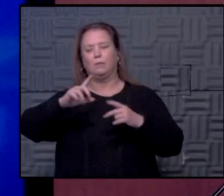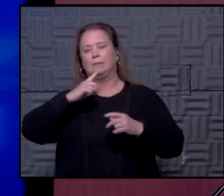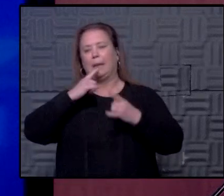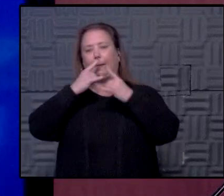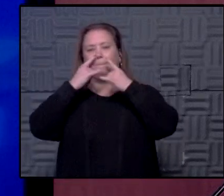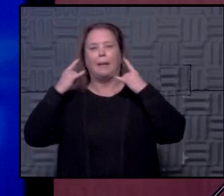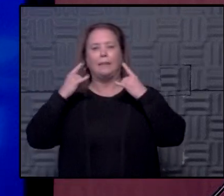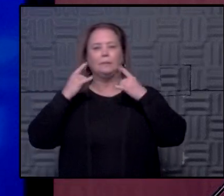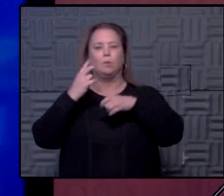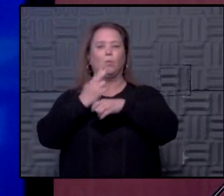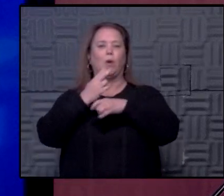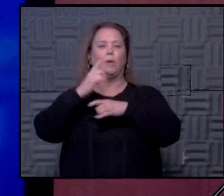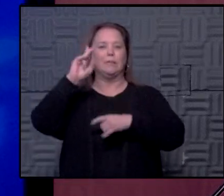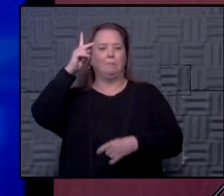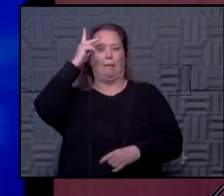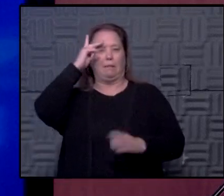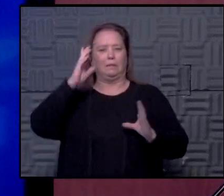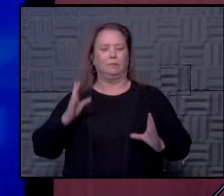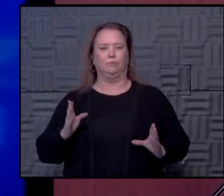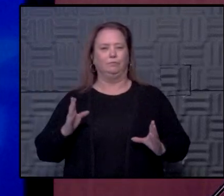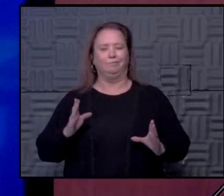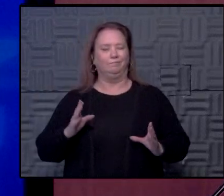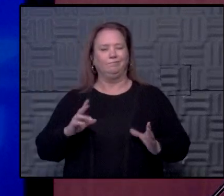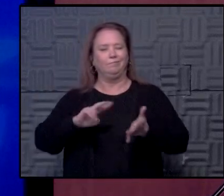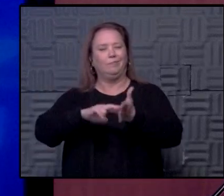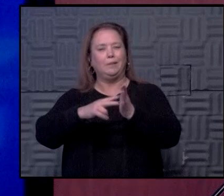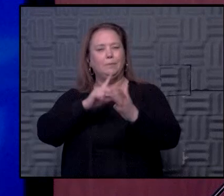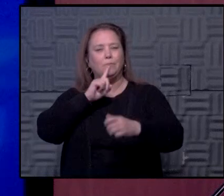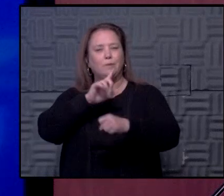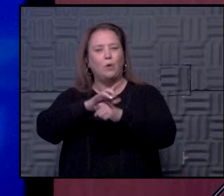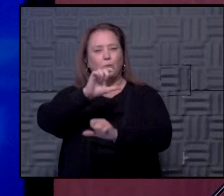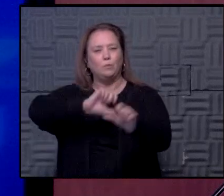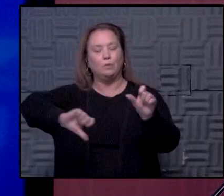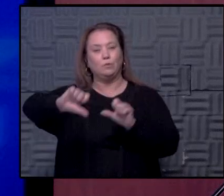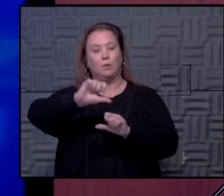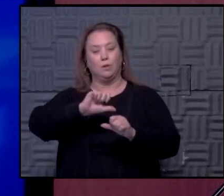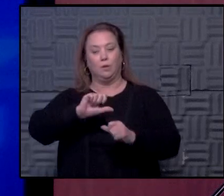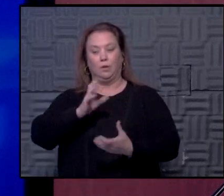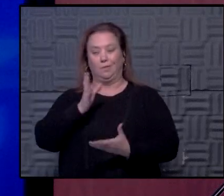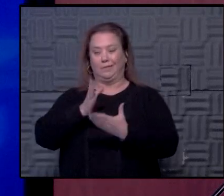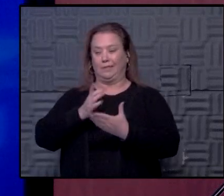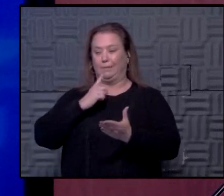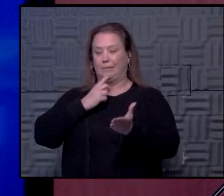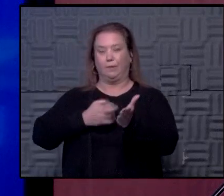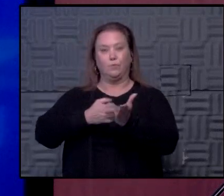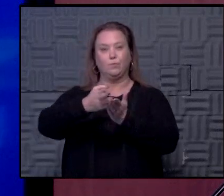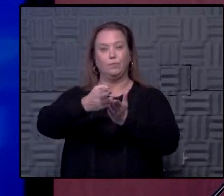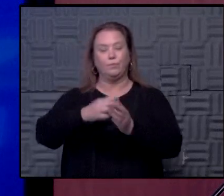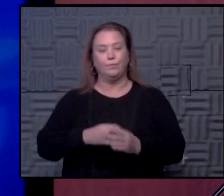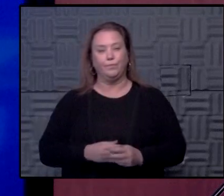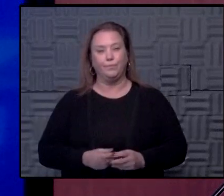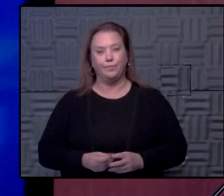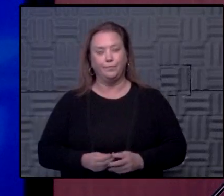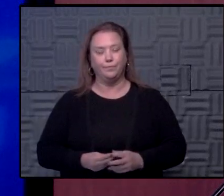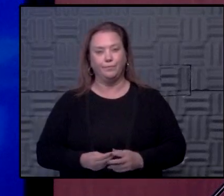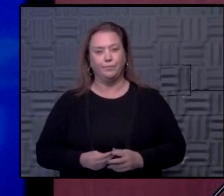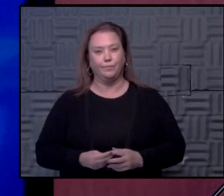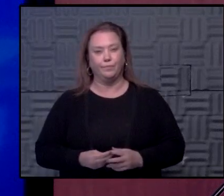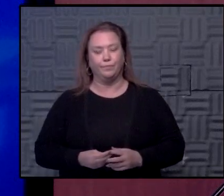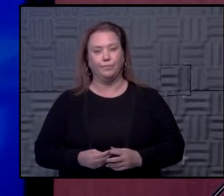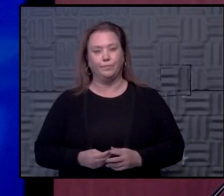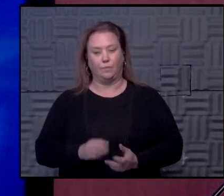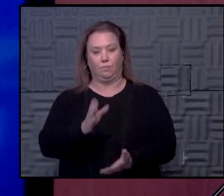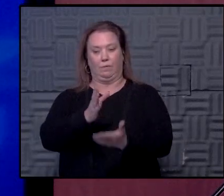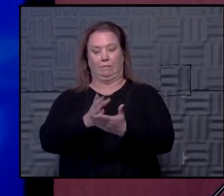wearing, we're not really devoted to each other, because we stop telling the truth. And when you